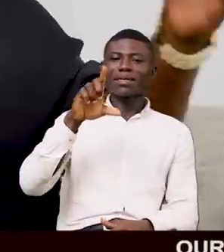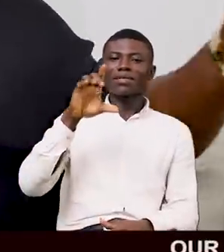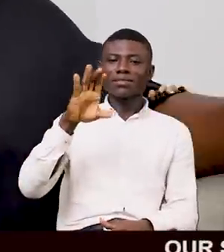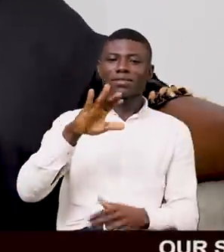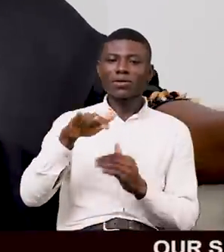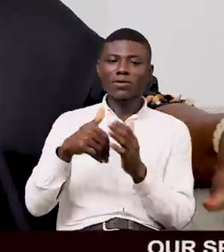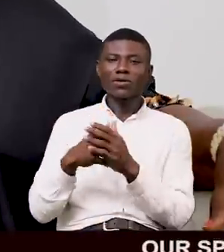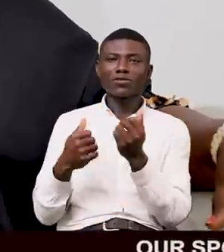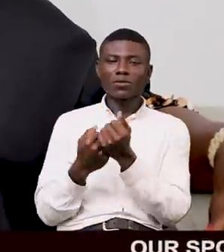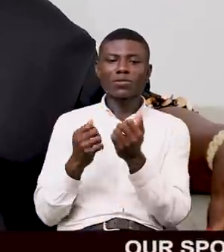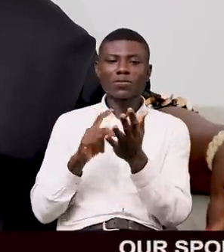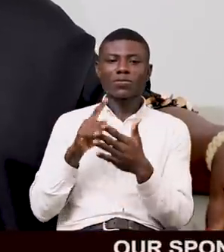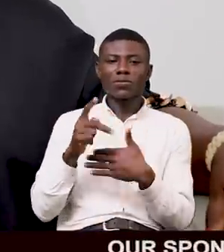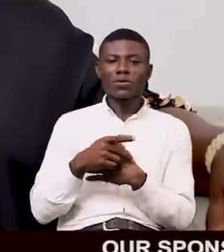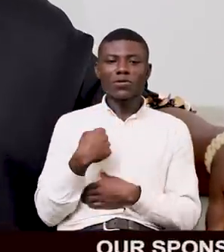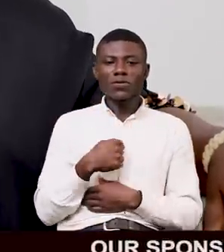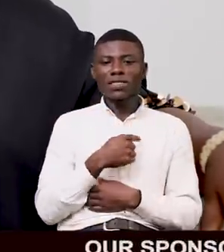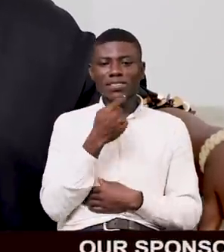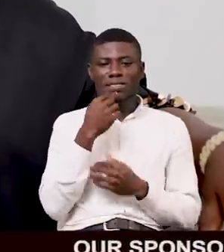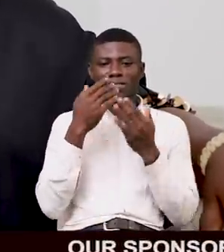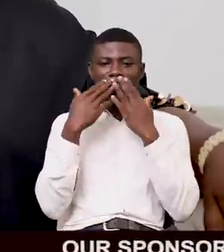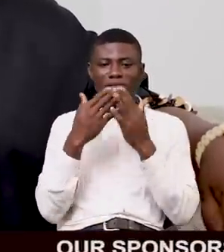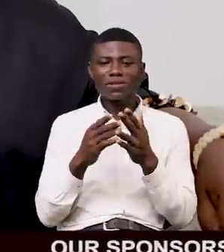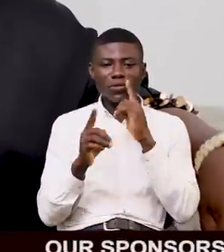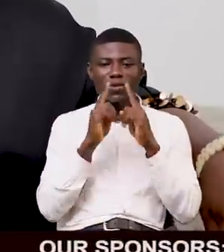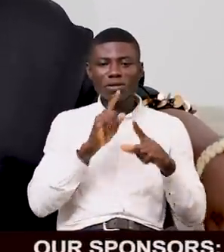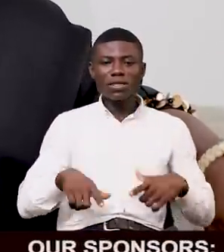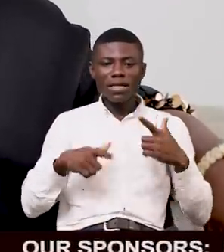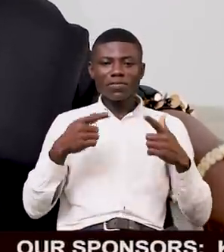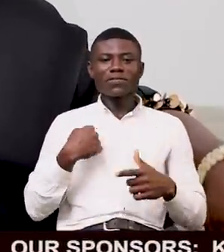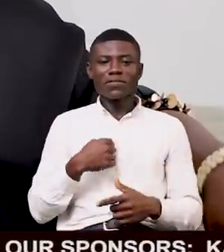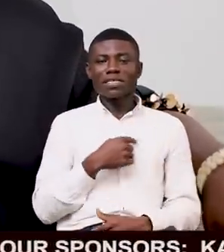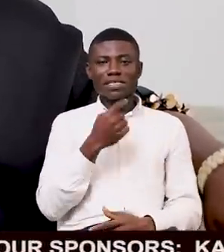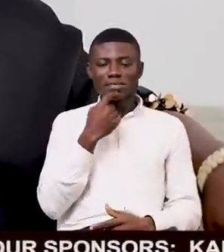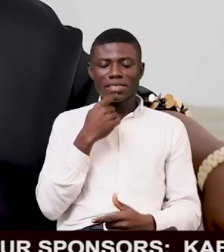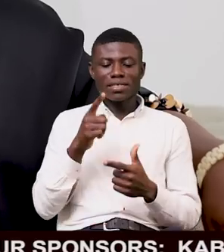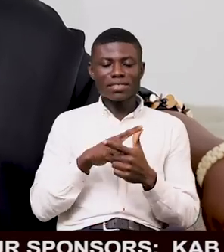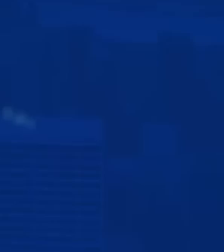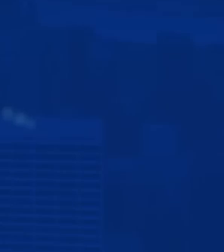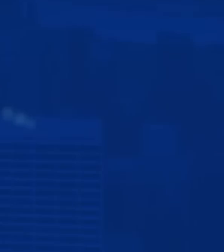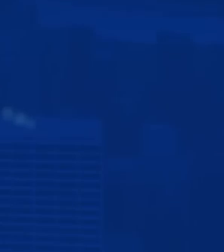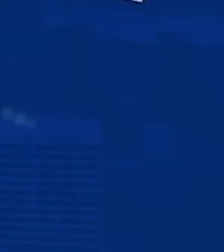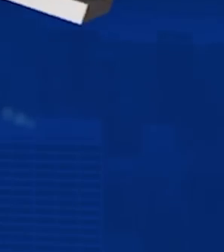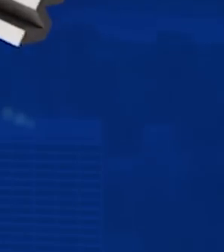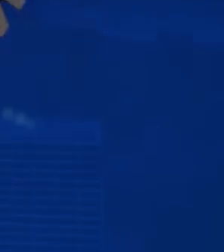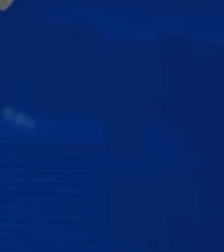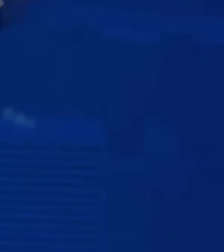technical team or mujina chenina, ye damwasi. Talk live, ye wanna dasele.